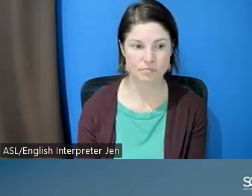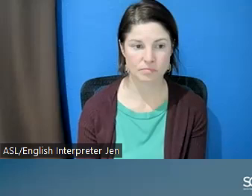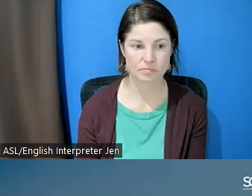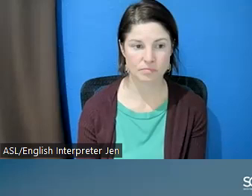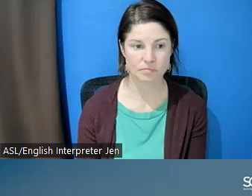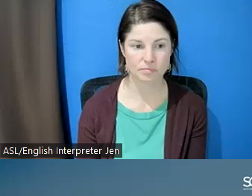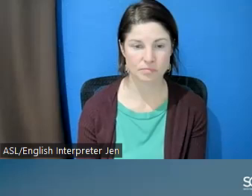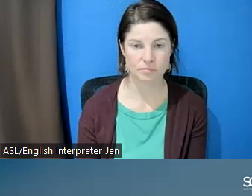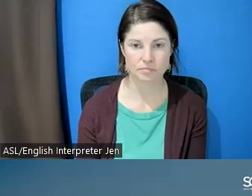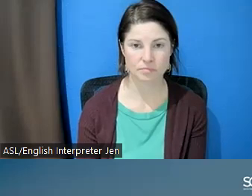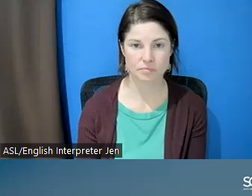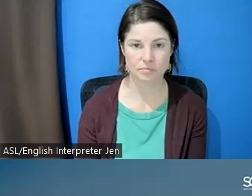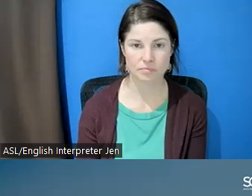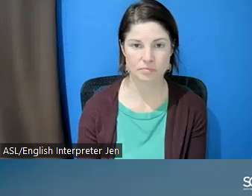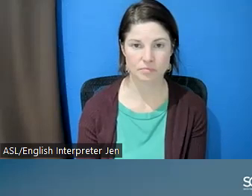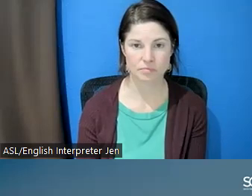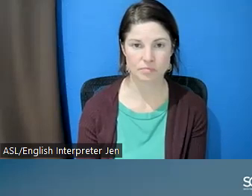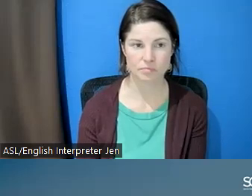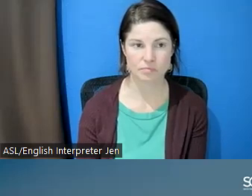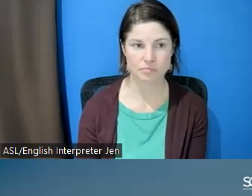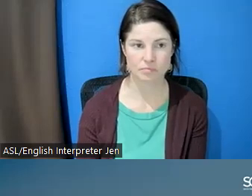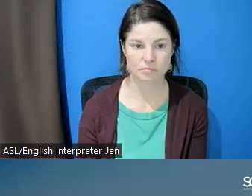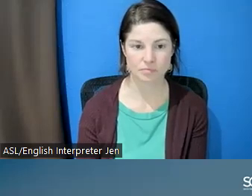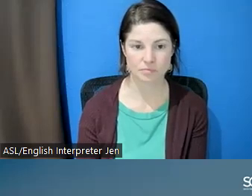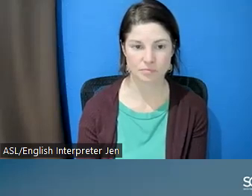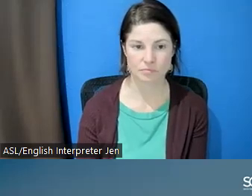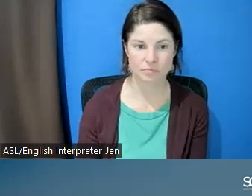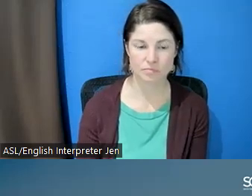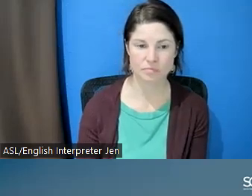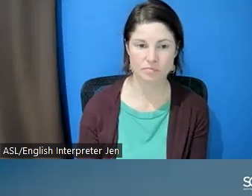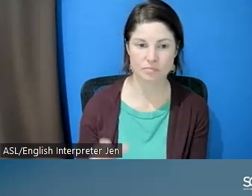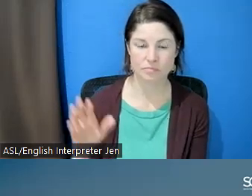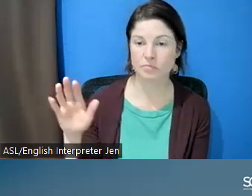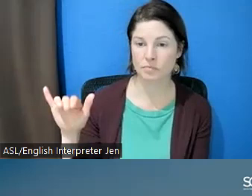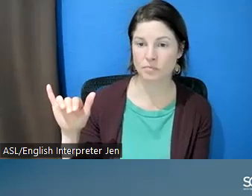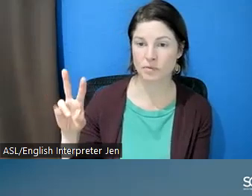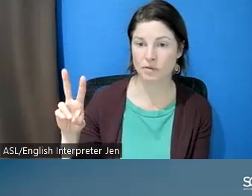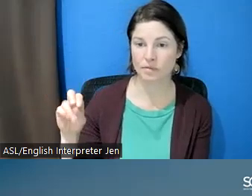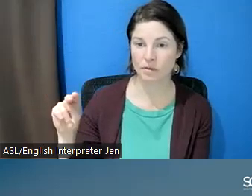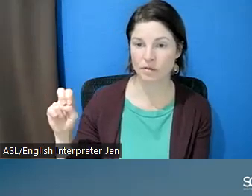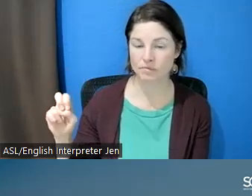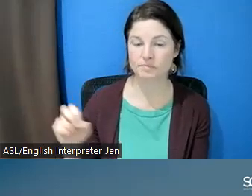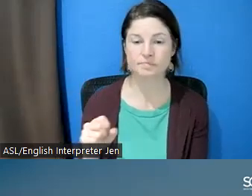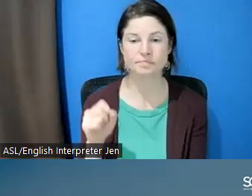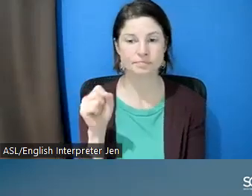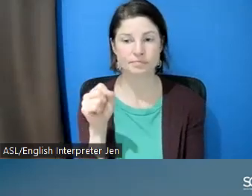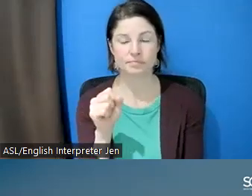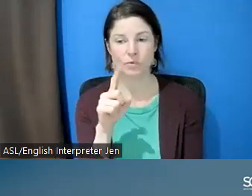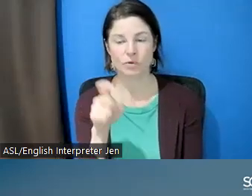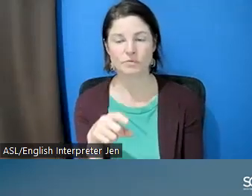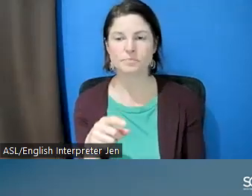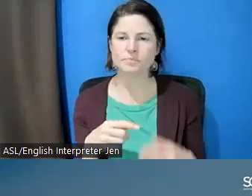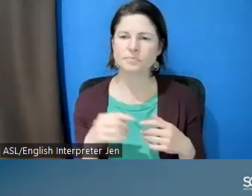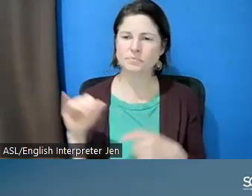Okay. Yes, I'm sorry. Go ahead, Yvonne. My question is the insurance required